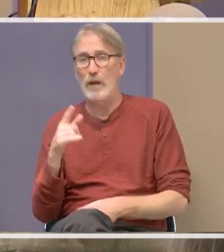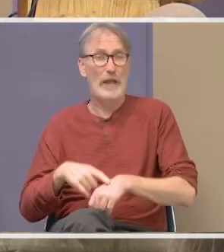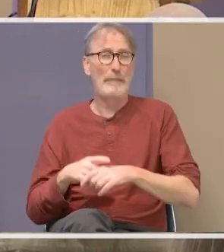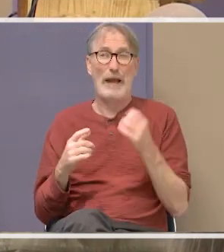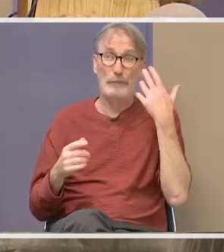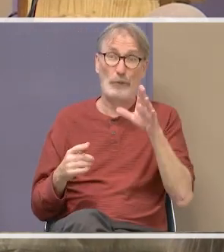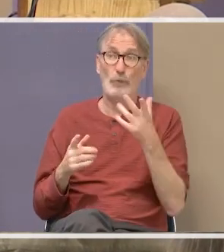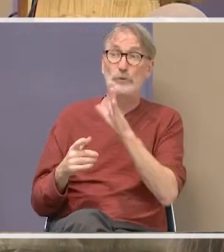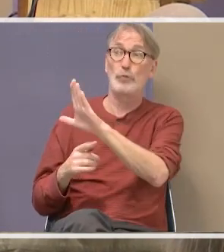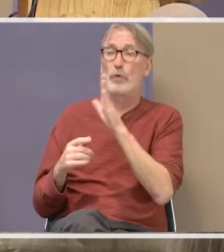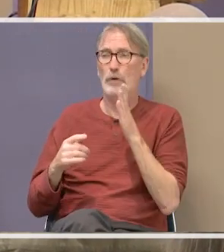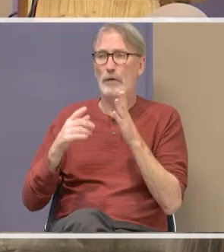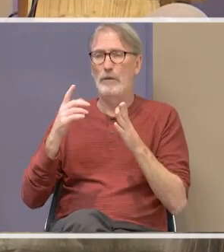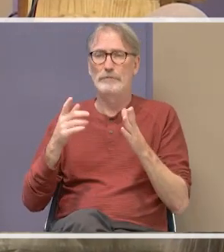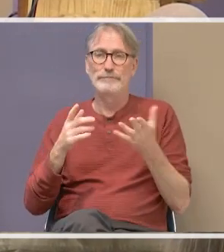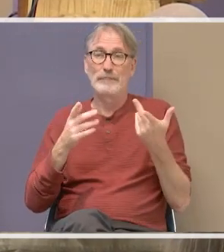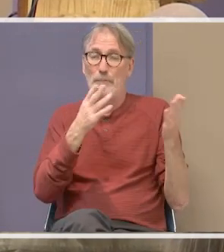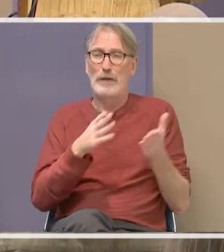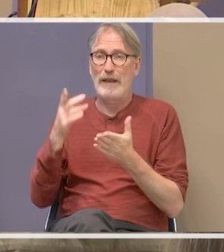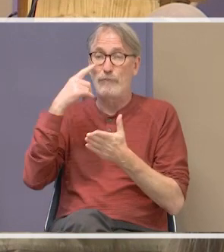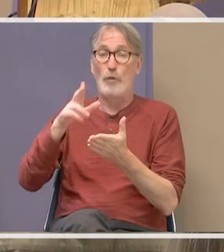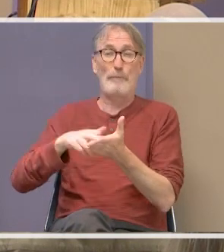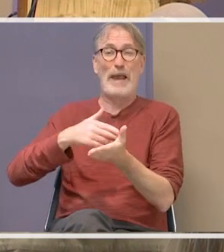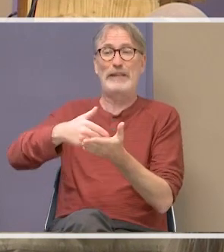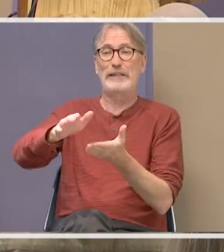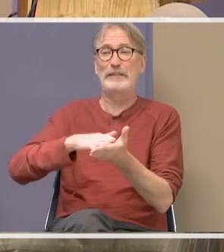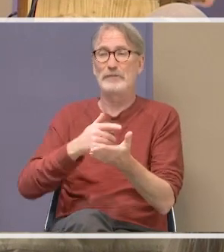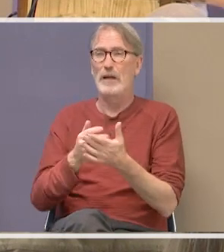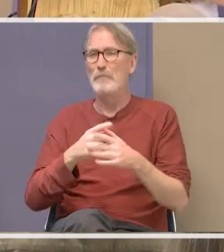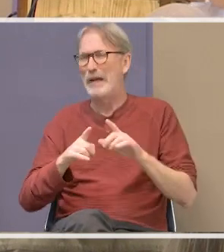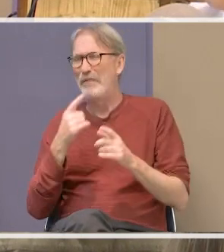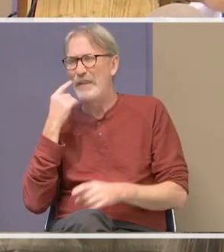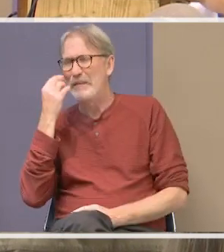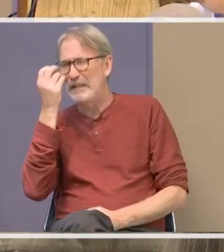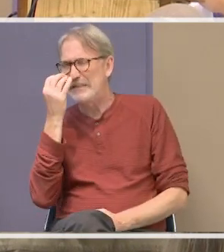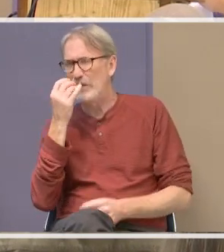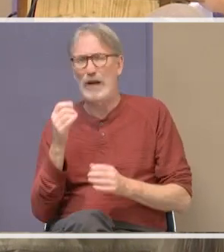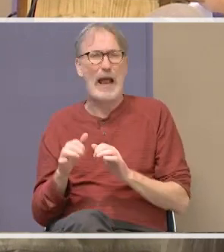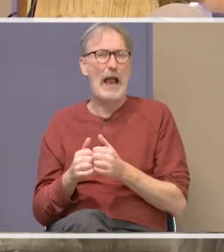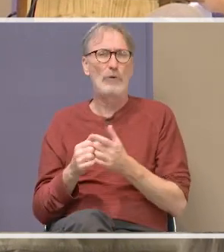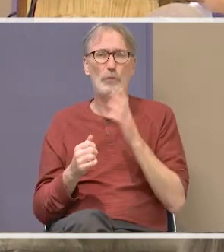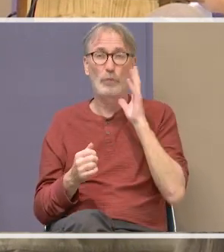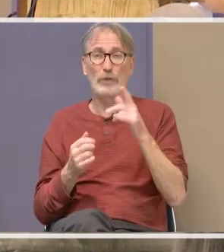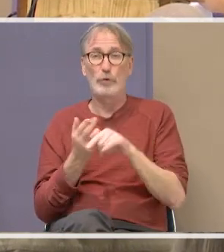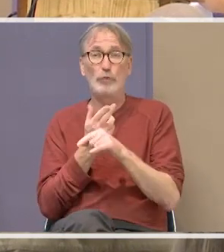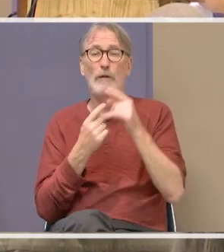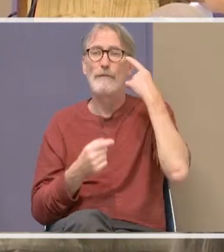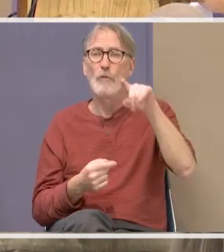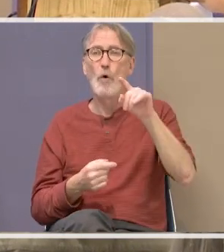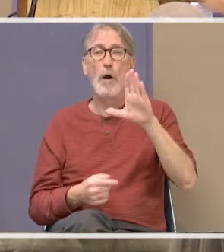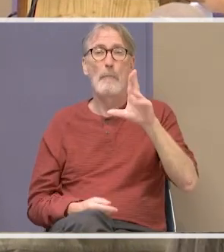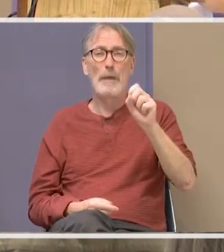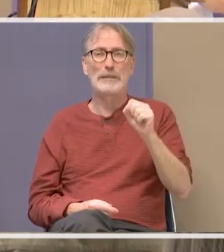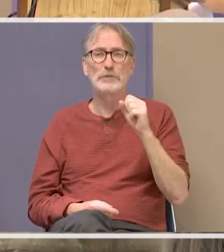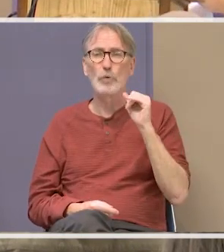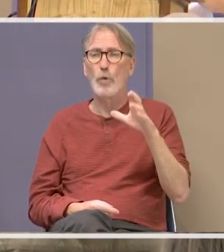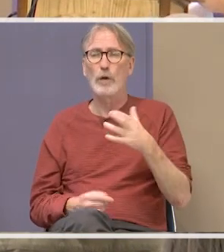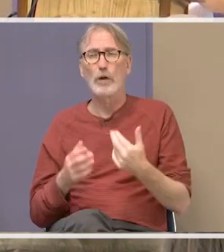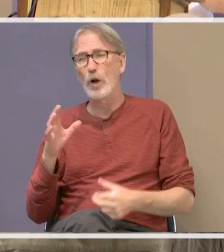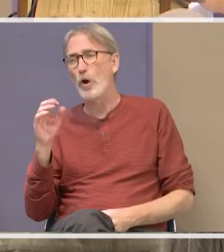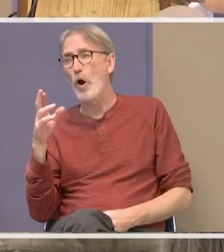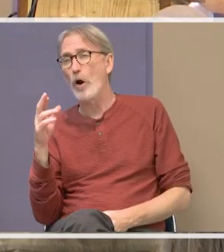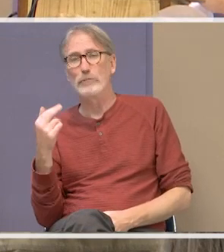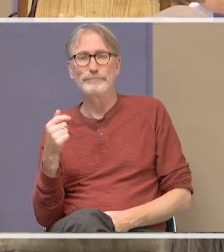for the painted area there, but good to consider how that will be utilized for the buses or car